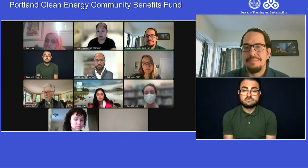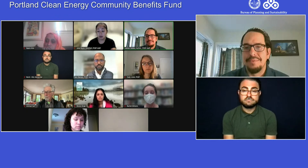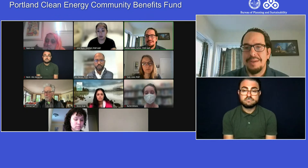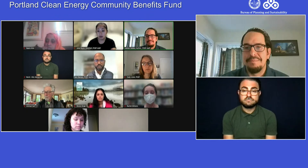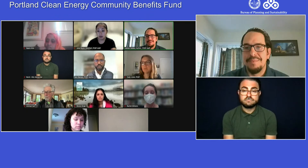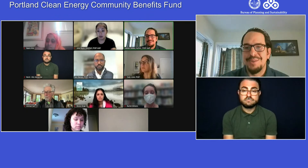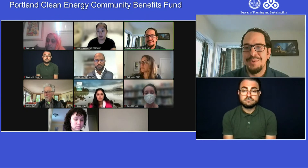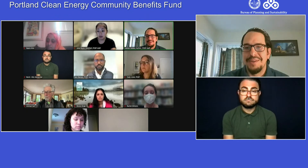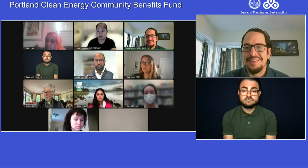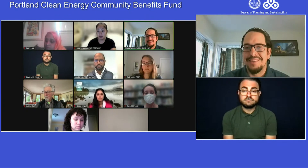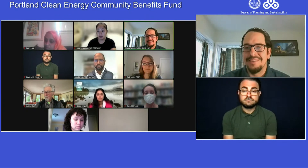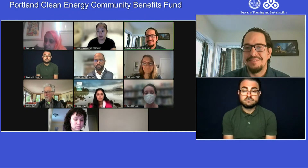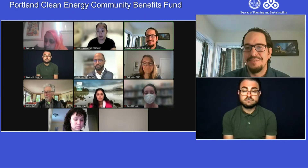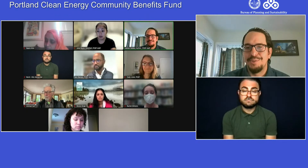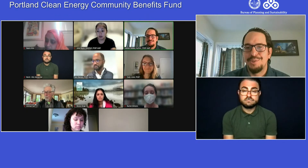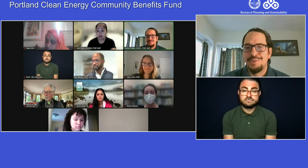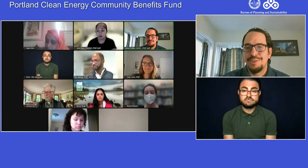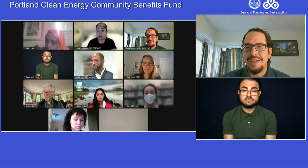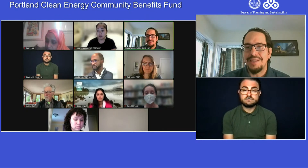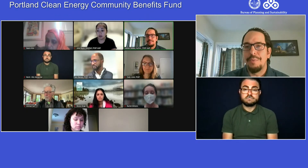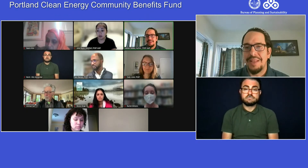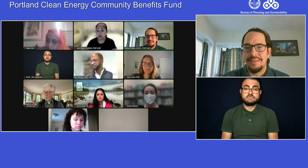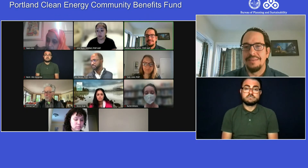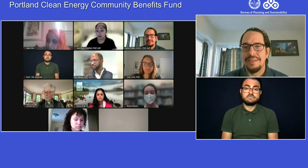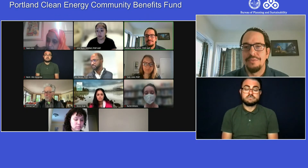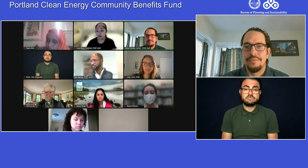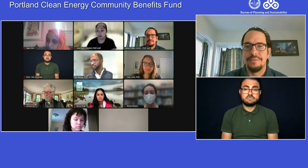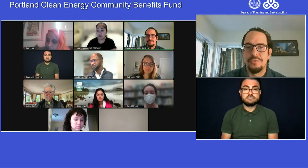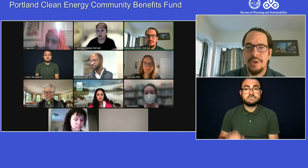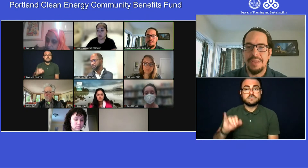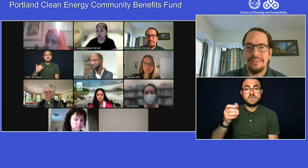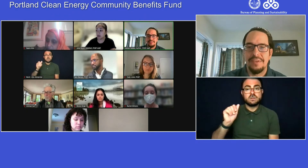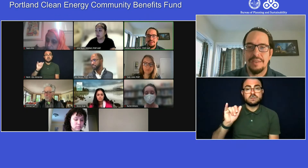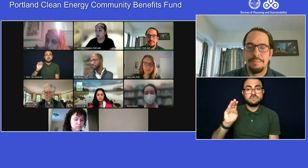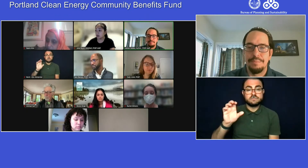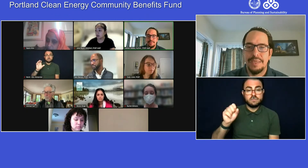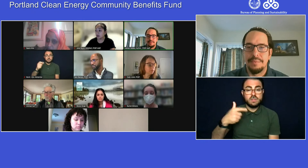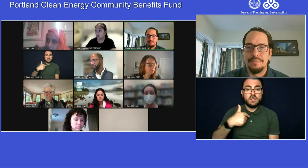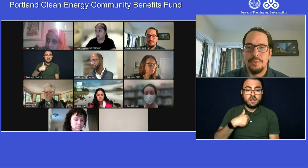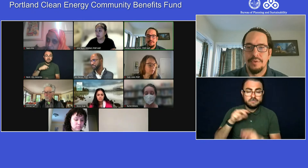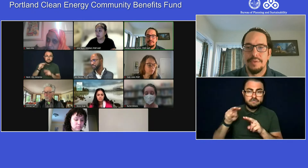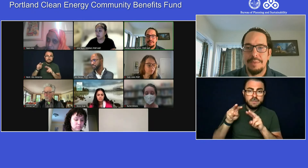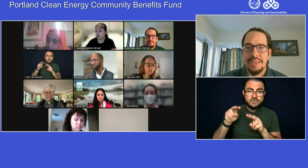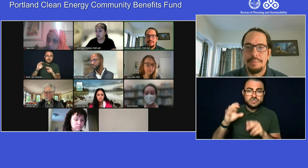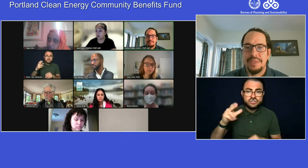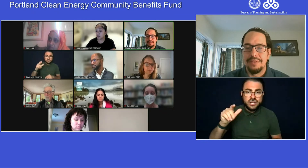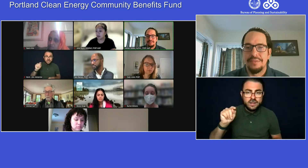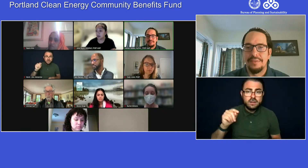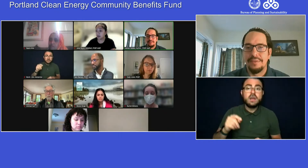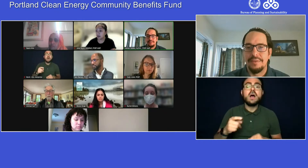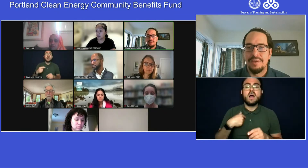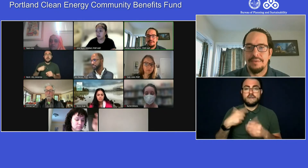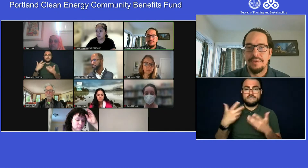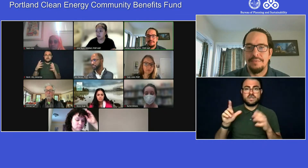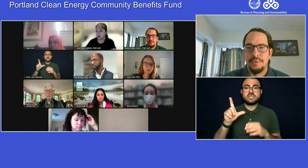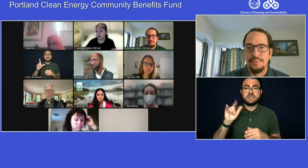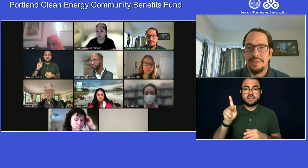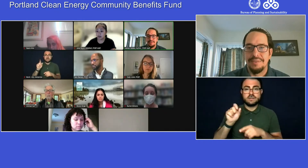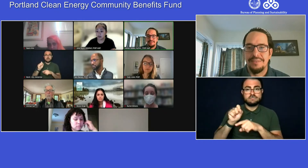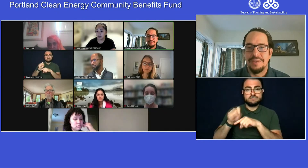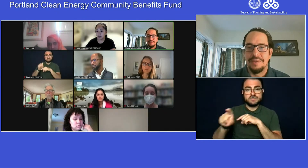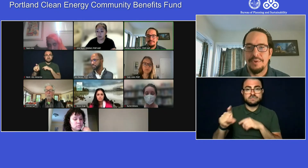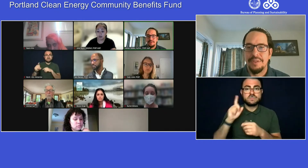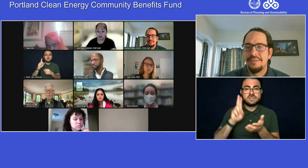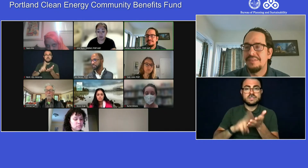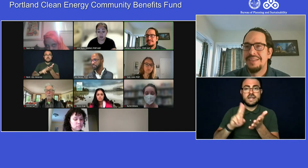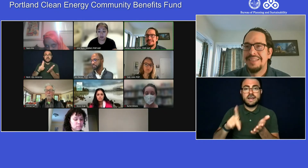Right, and I'm monitoring the chat. I went ahead and did drop that sign up for email updates if folks want